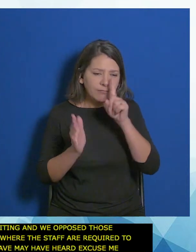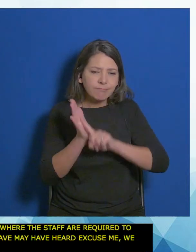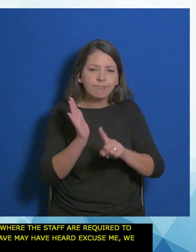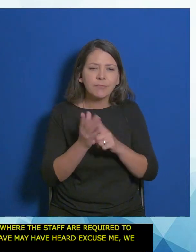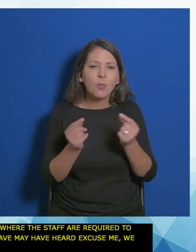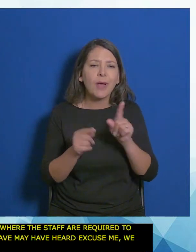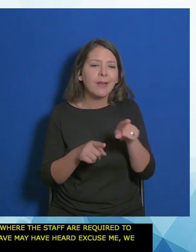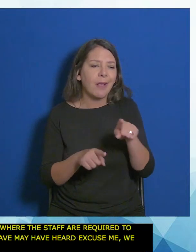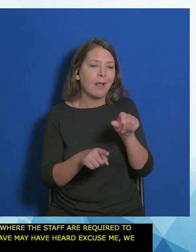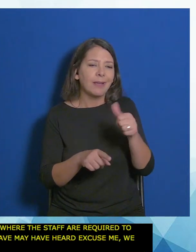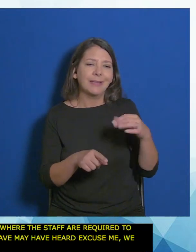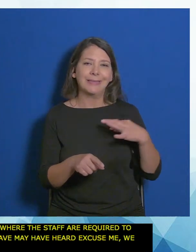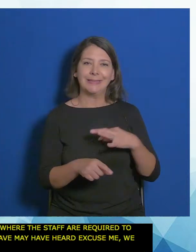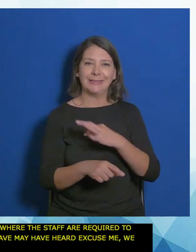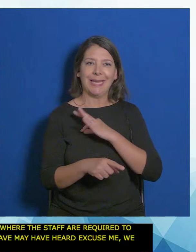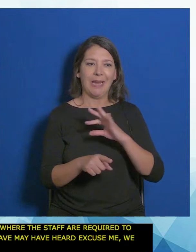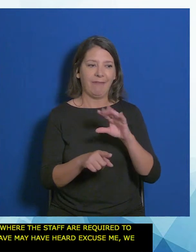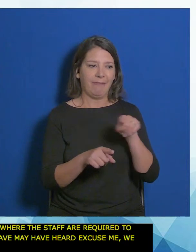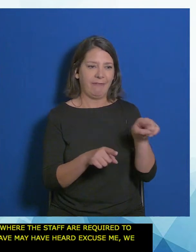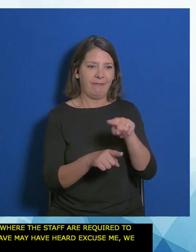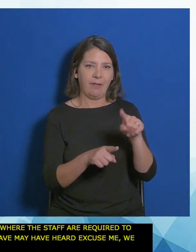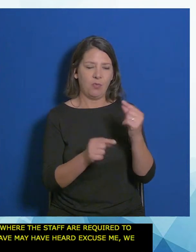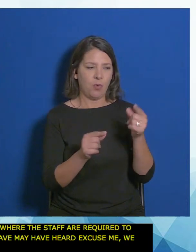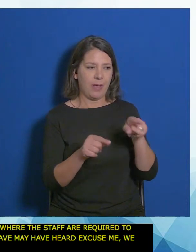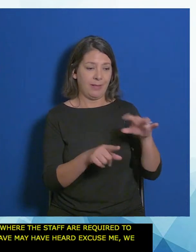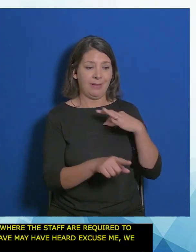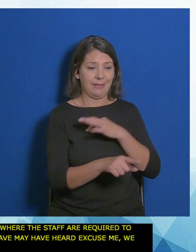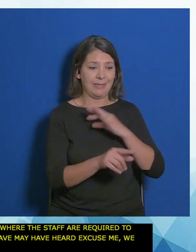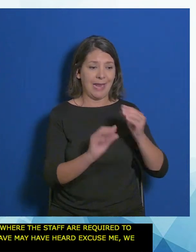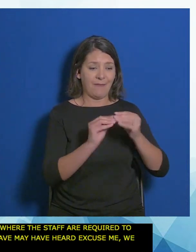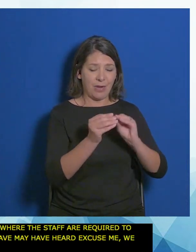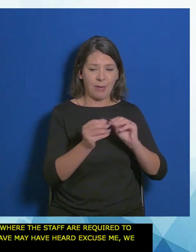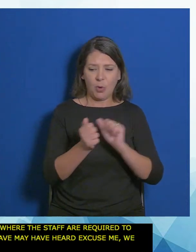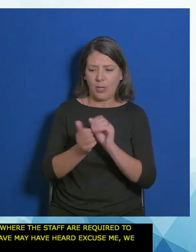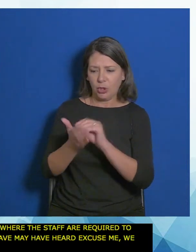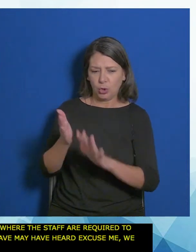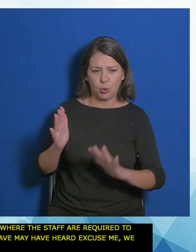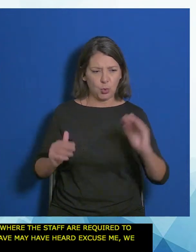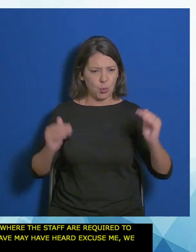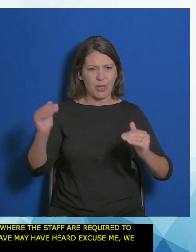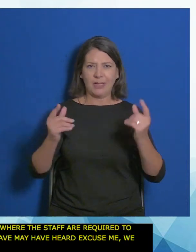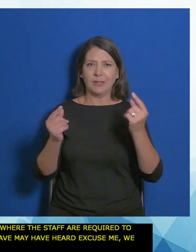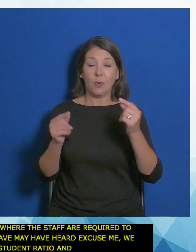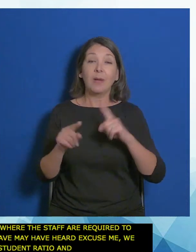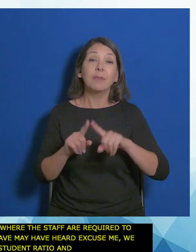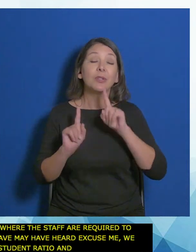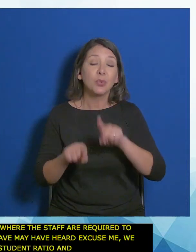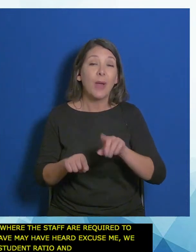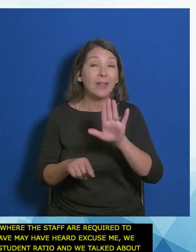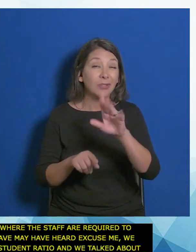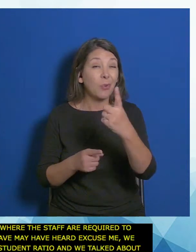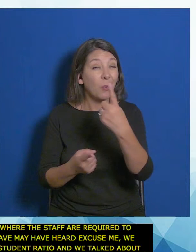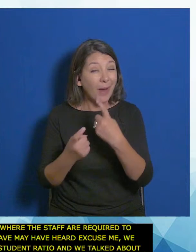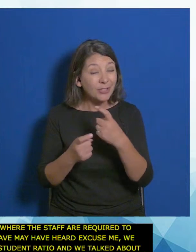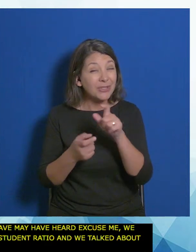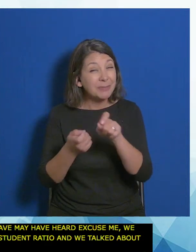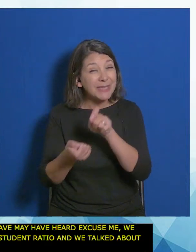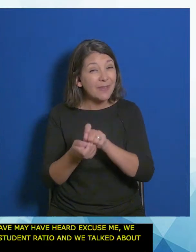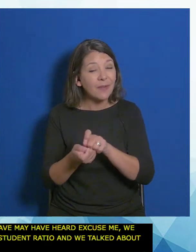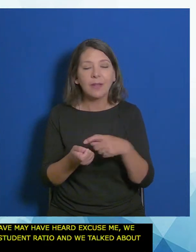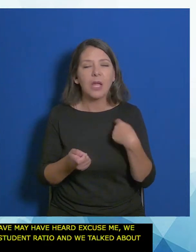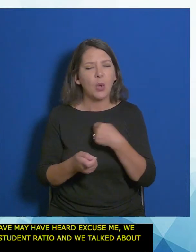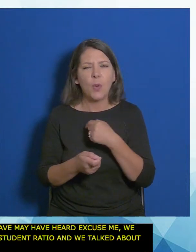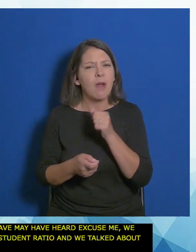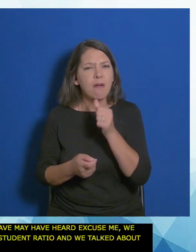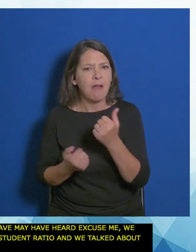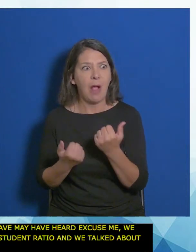of aligning staffing with student ratios. We've talked about that quite a bit, but to answer your question specifically, we are not